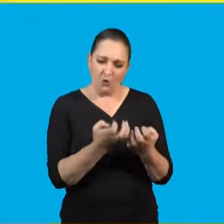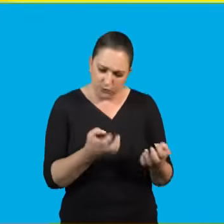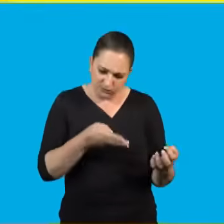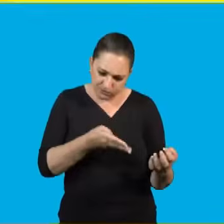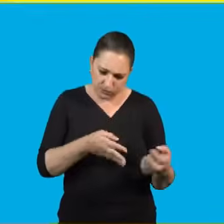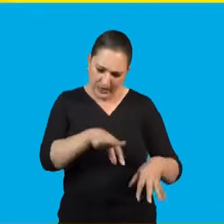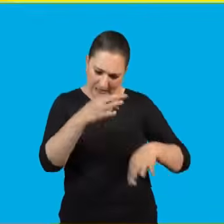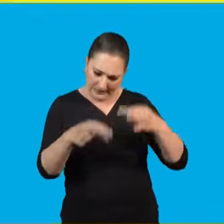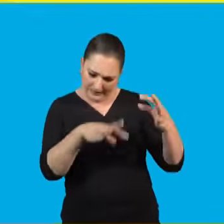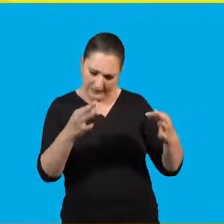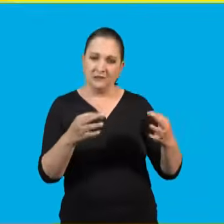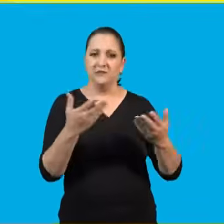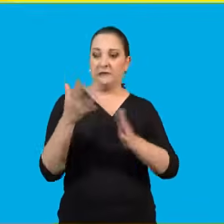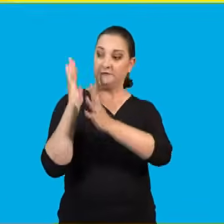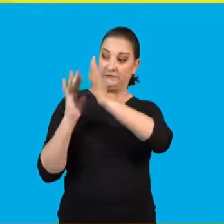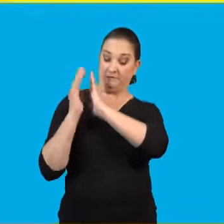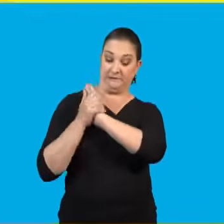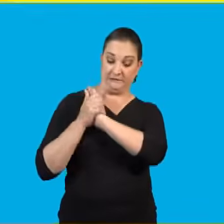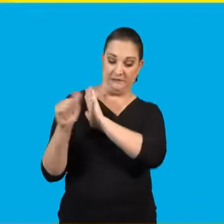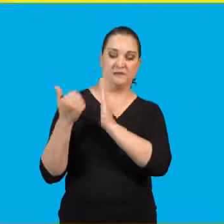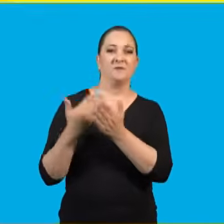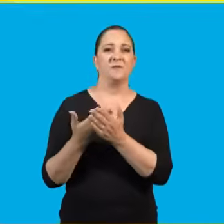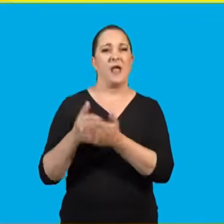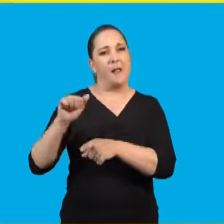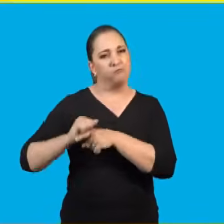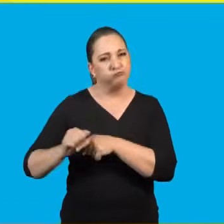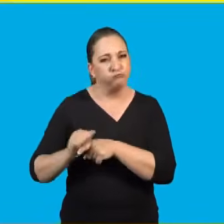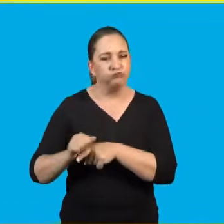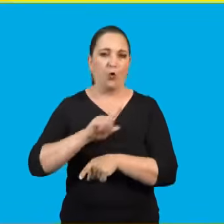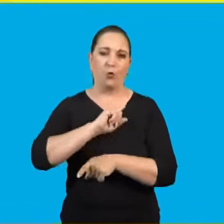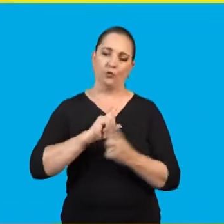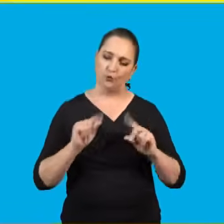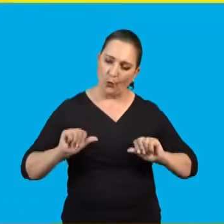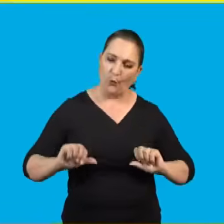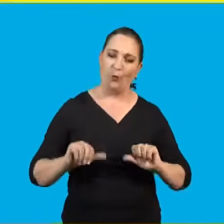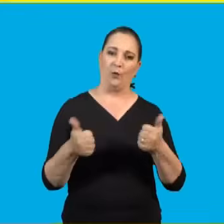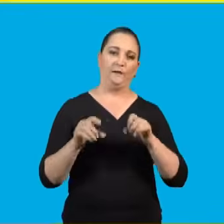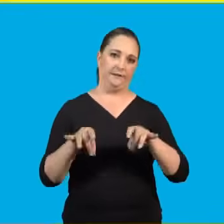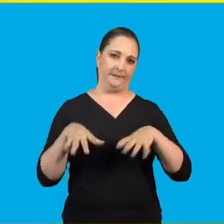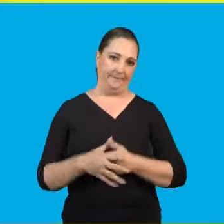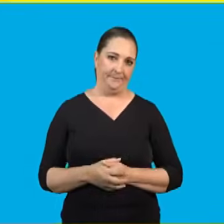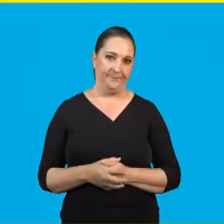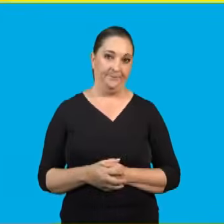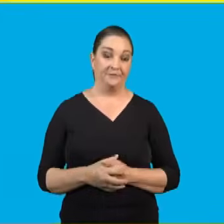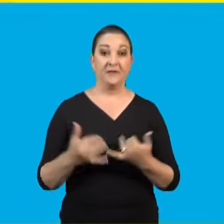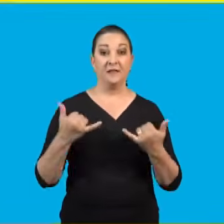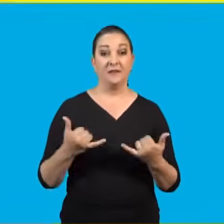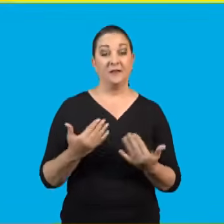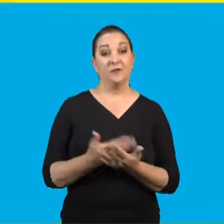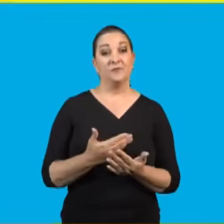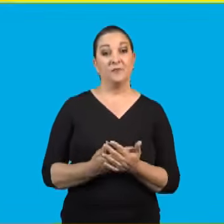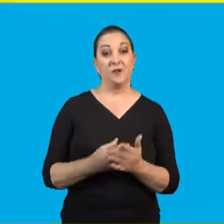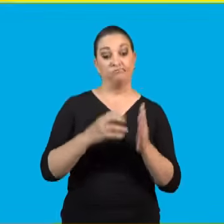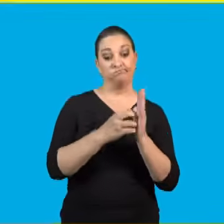sources and practice your history skills so that you do very, very well in your exams. So now we are going to take a